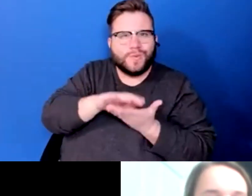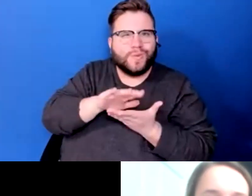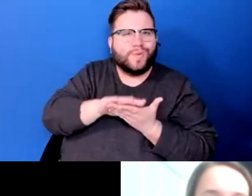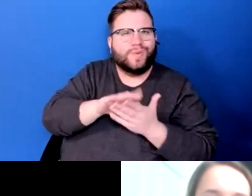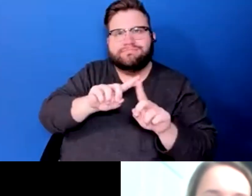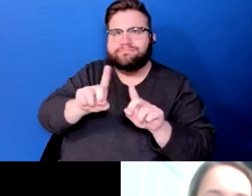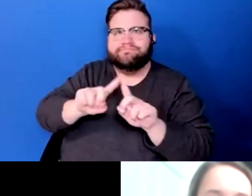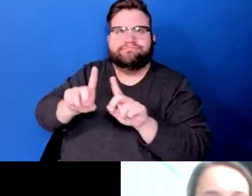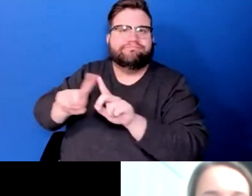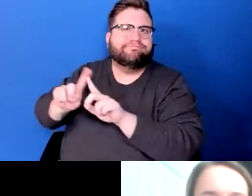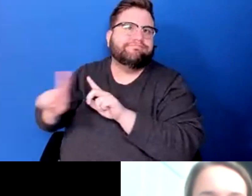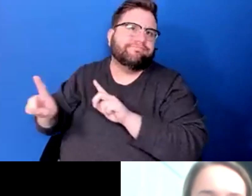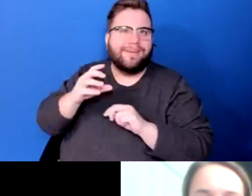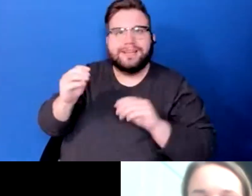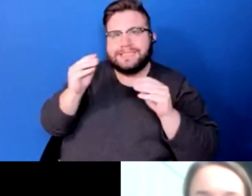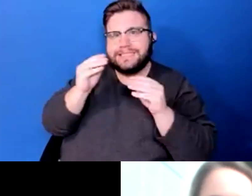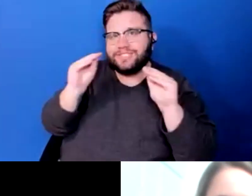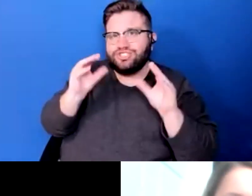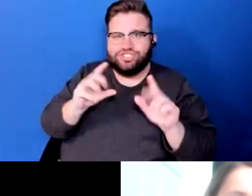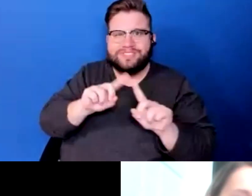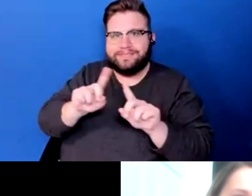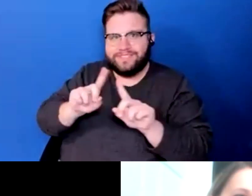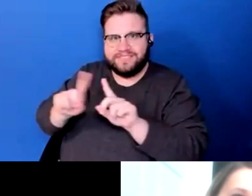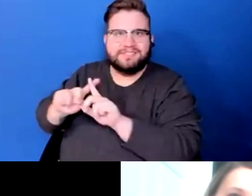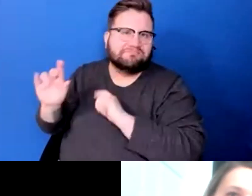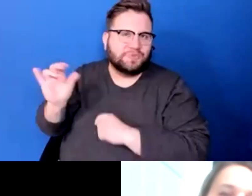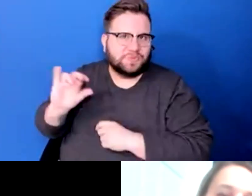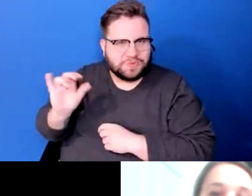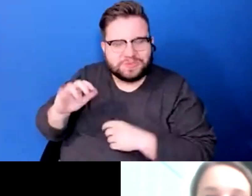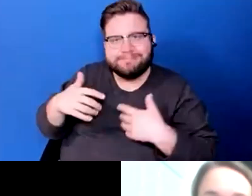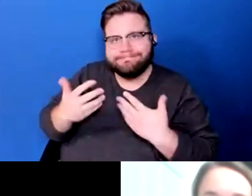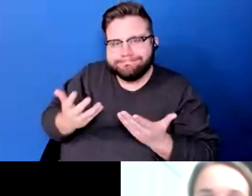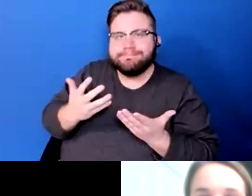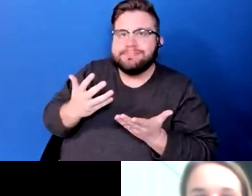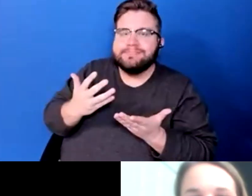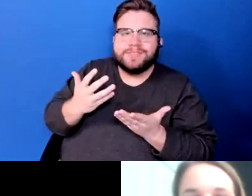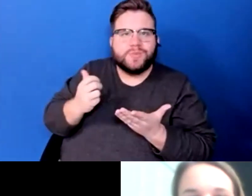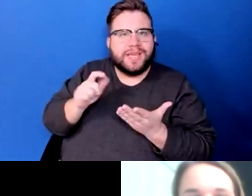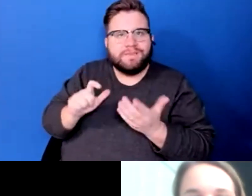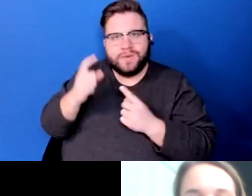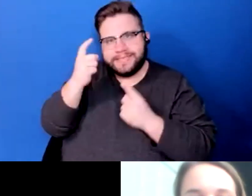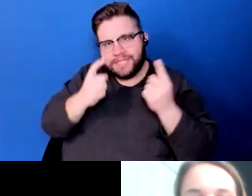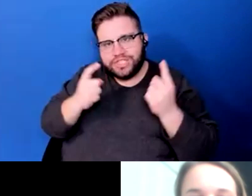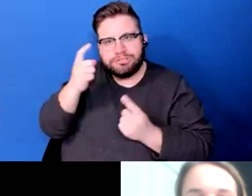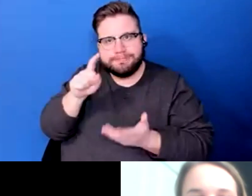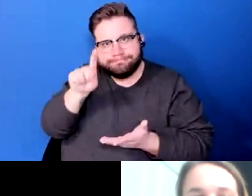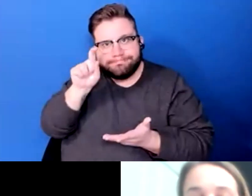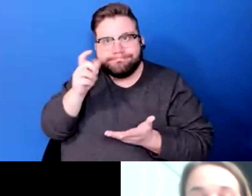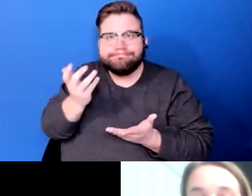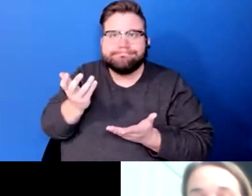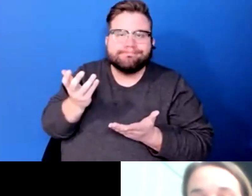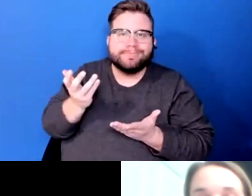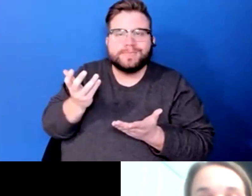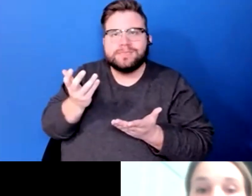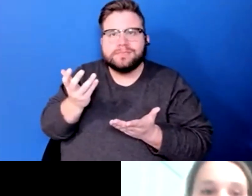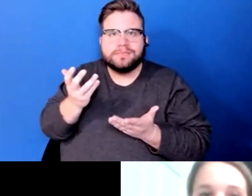some things that I would consider is, is it realistic to,